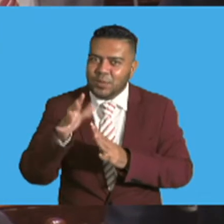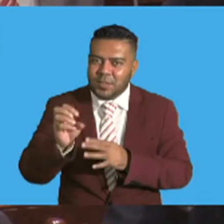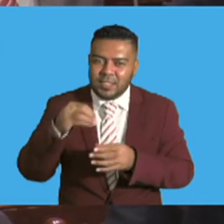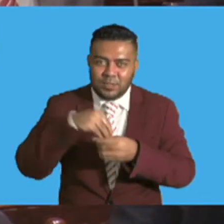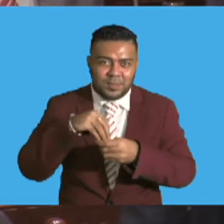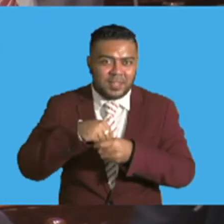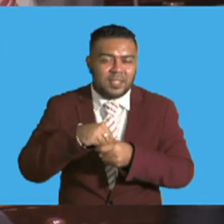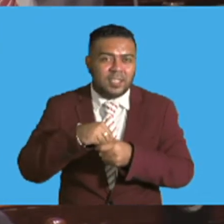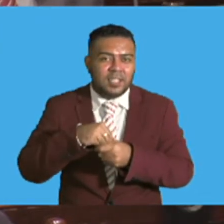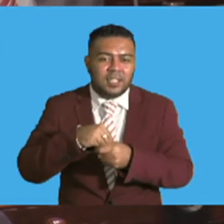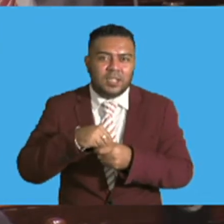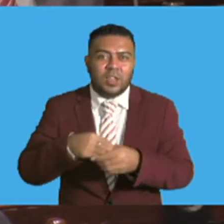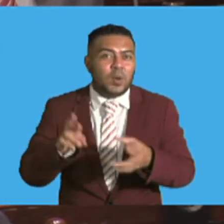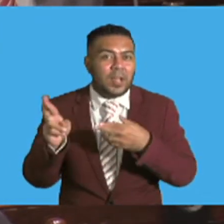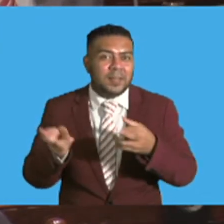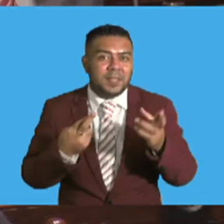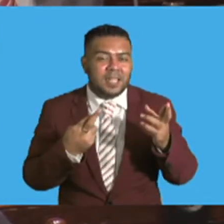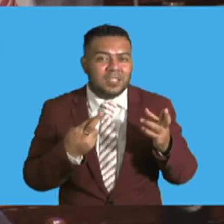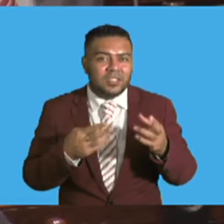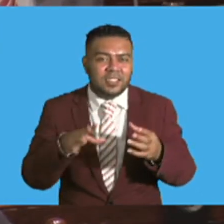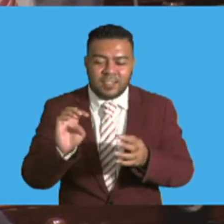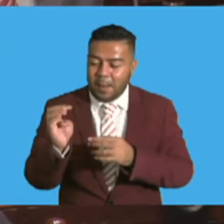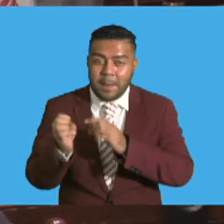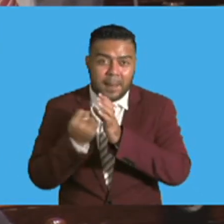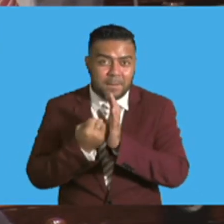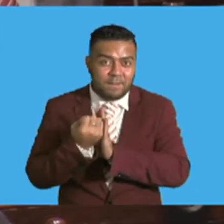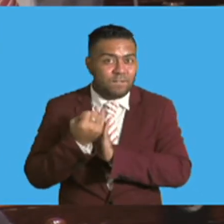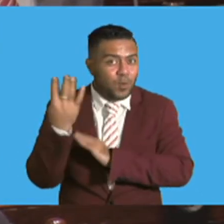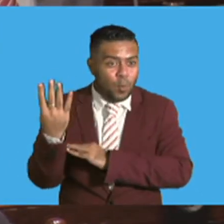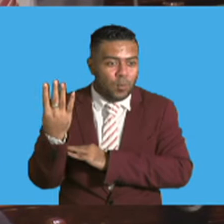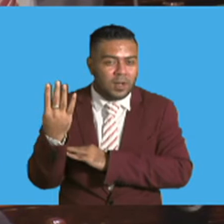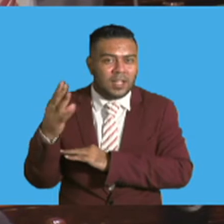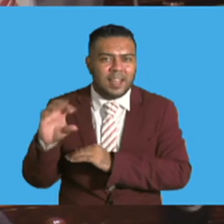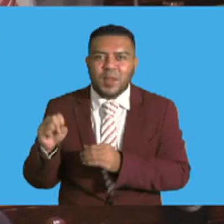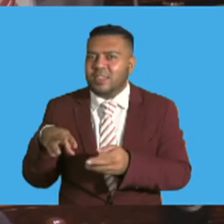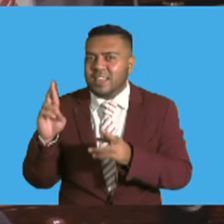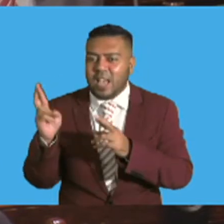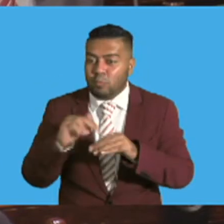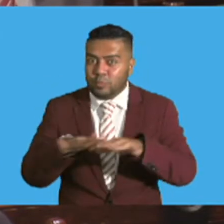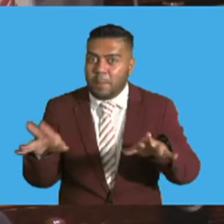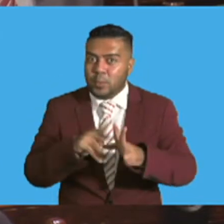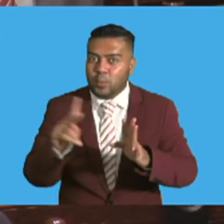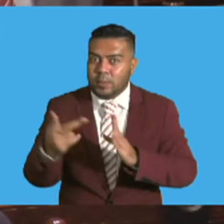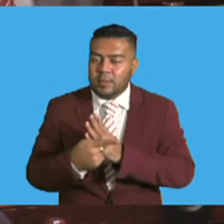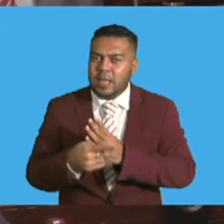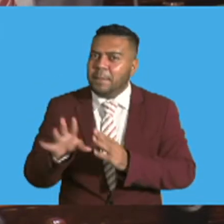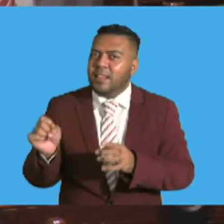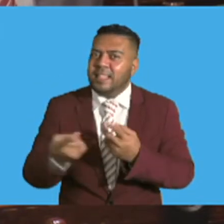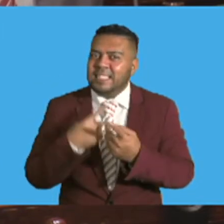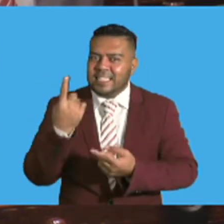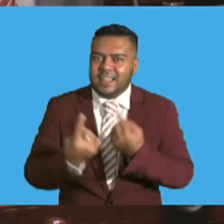the recommendation 4 about the outreach programs, and of course the